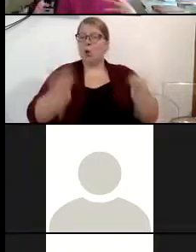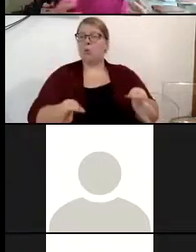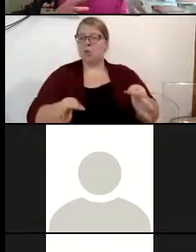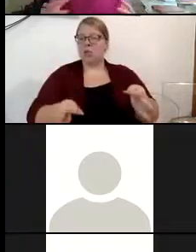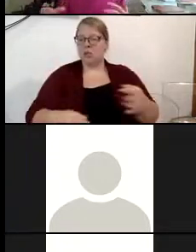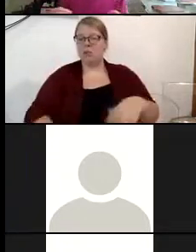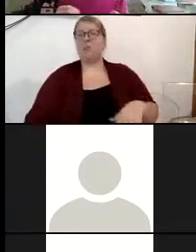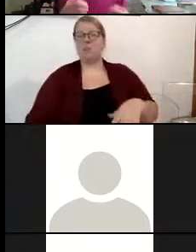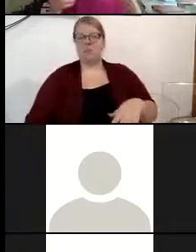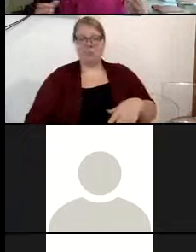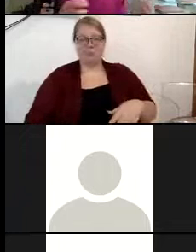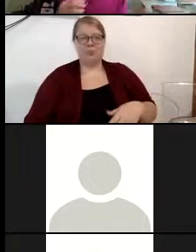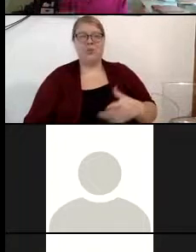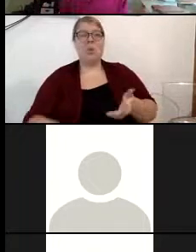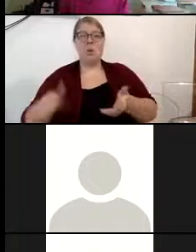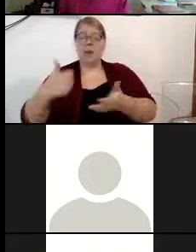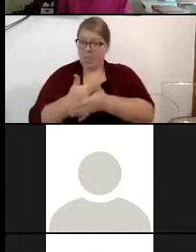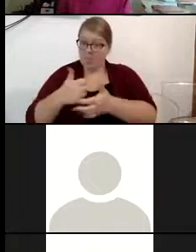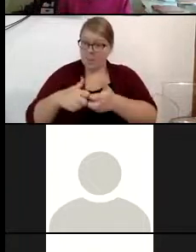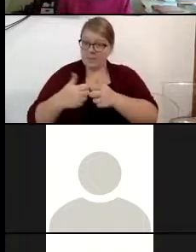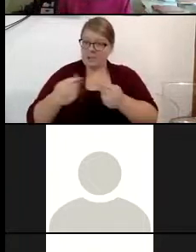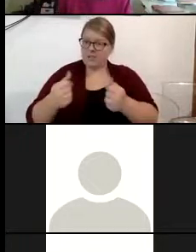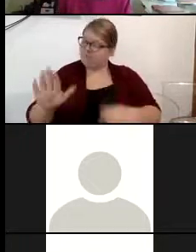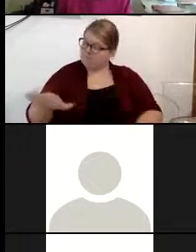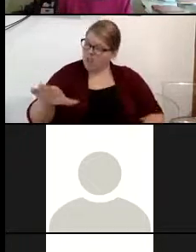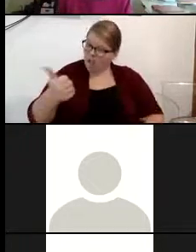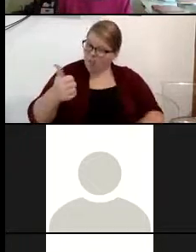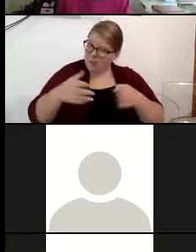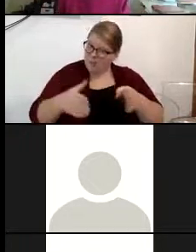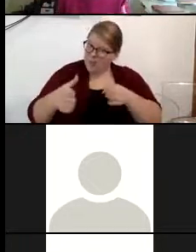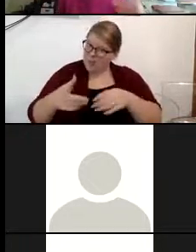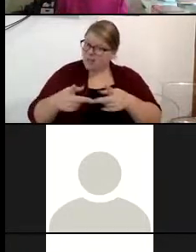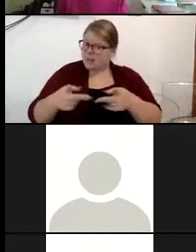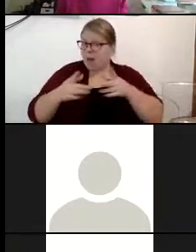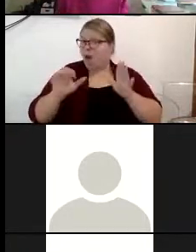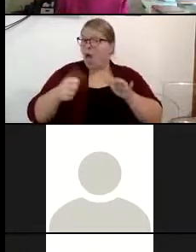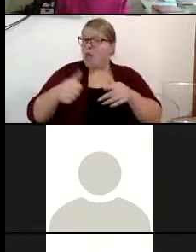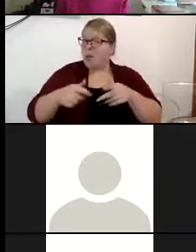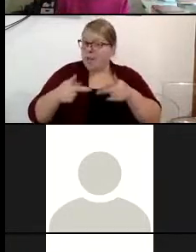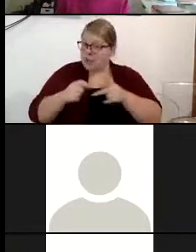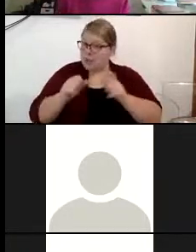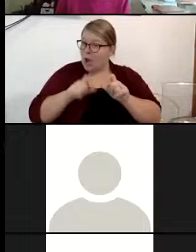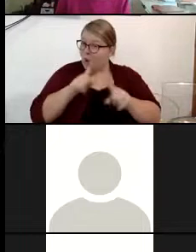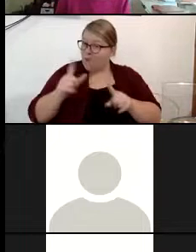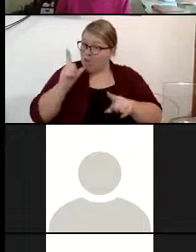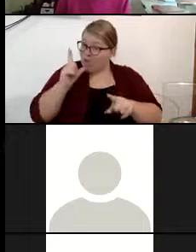And we could help problem solve. Is there any place else you could go for lunch other than that sports